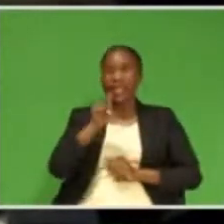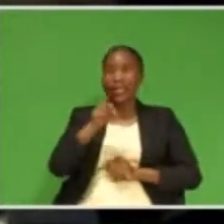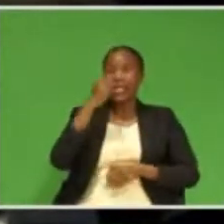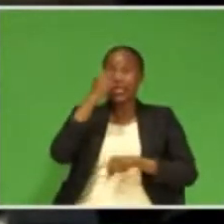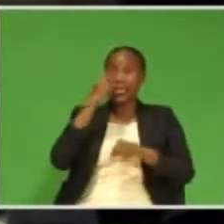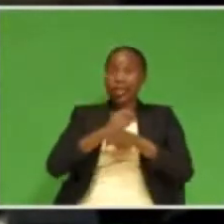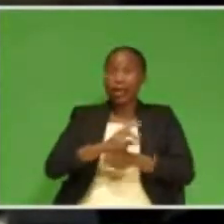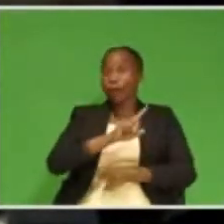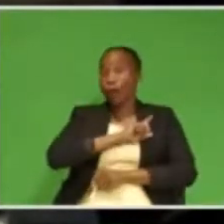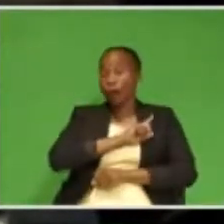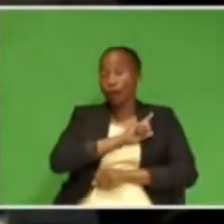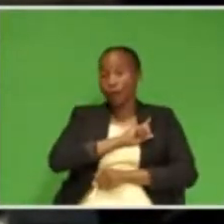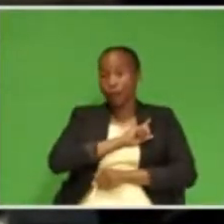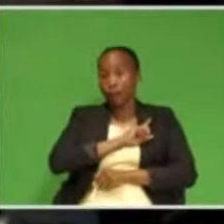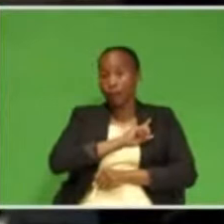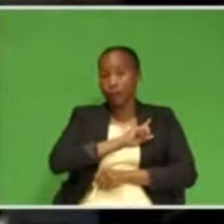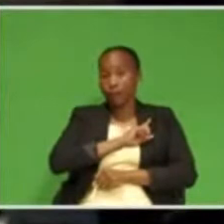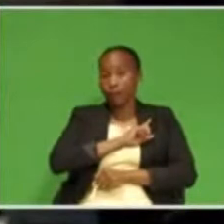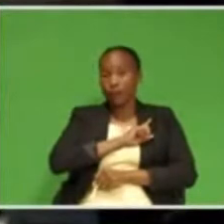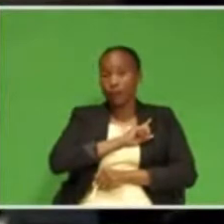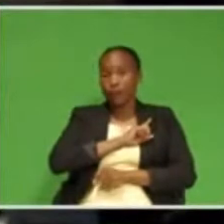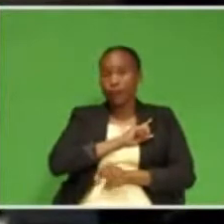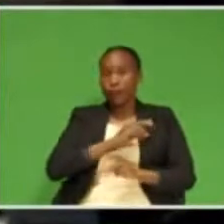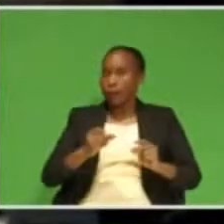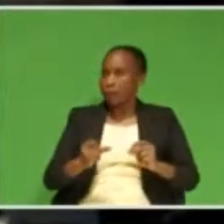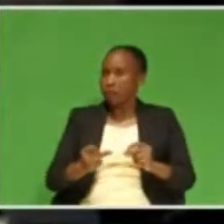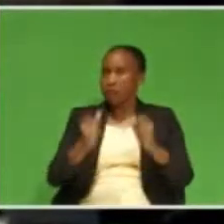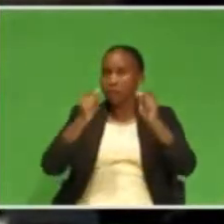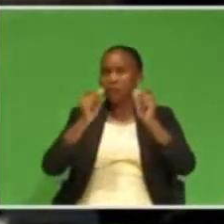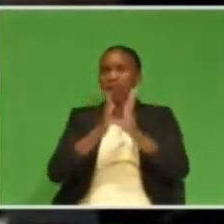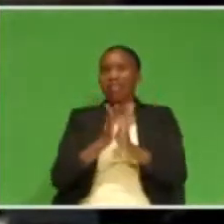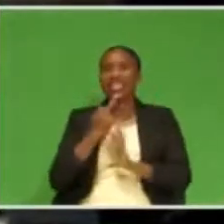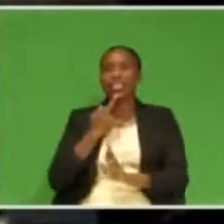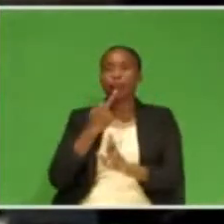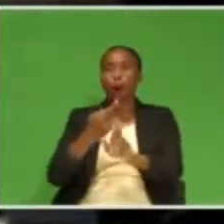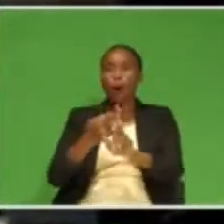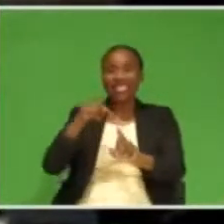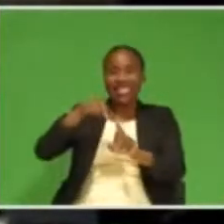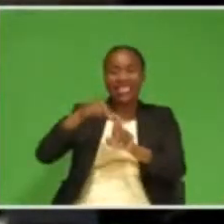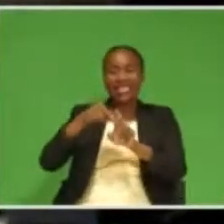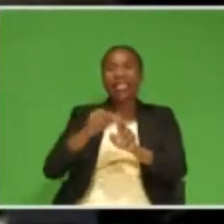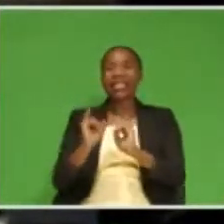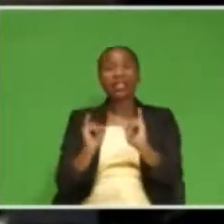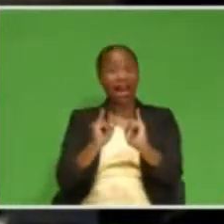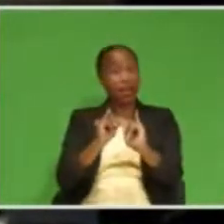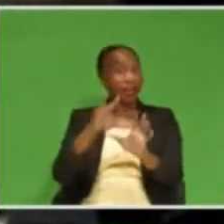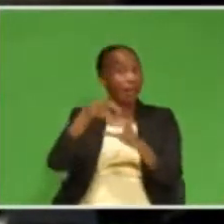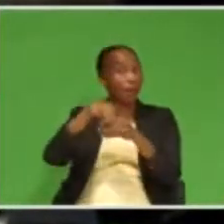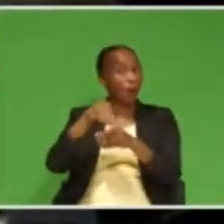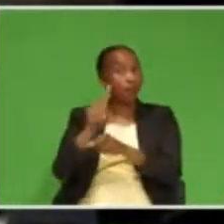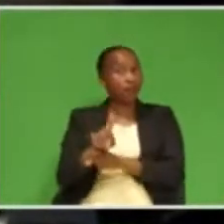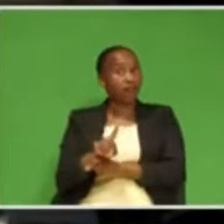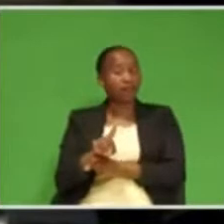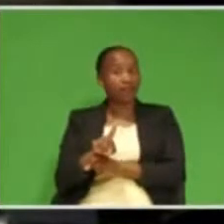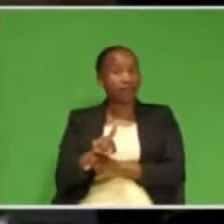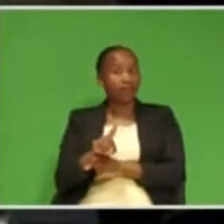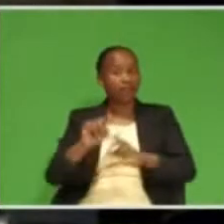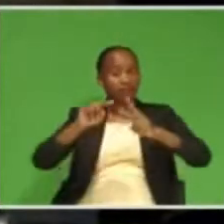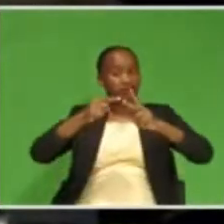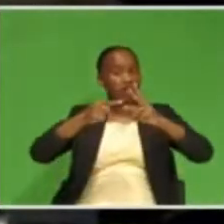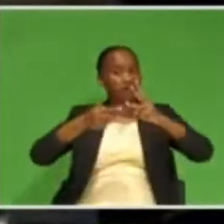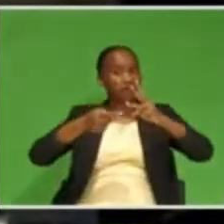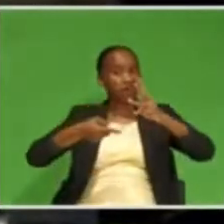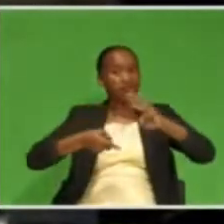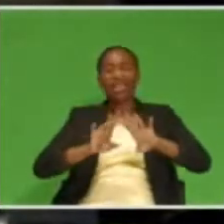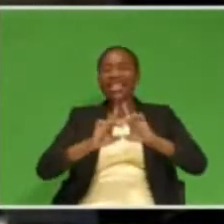because an effective response to this crisis involves several